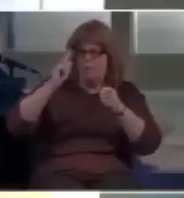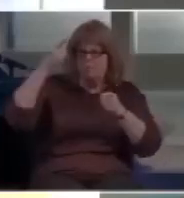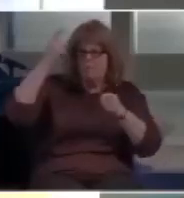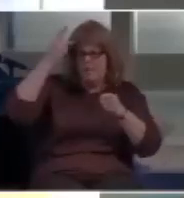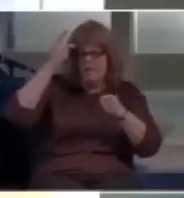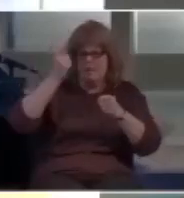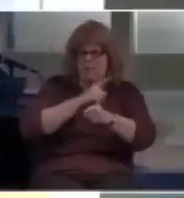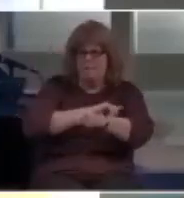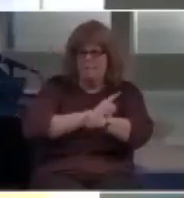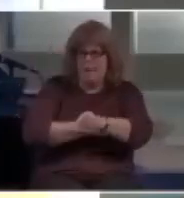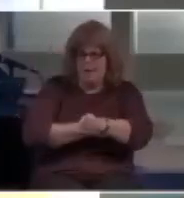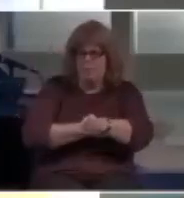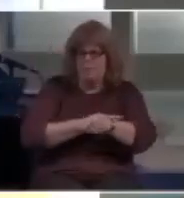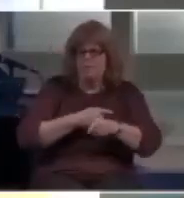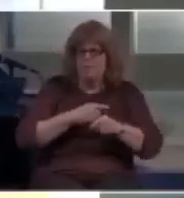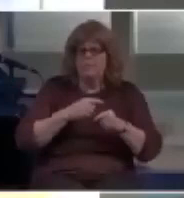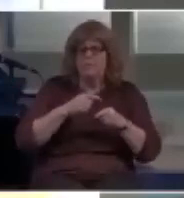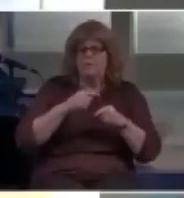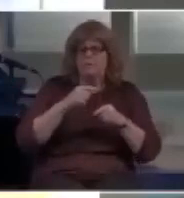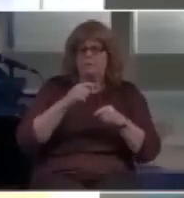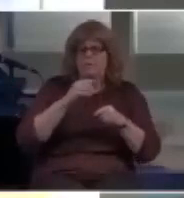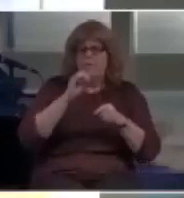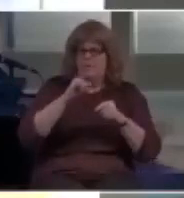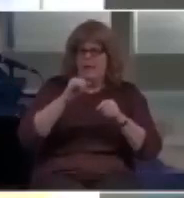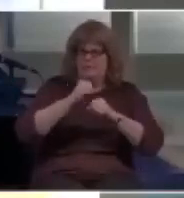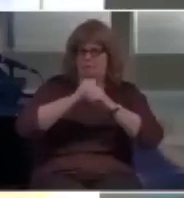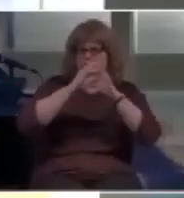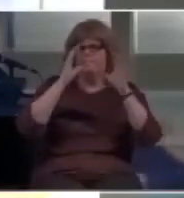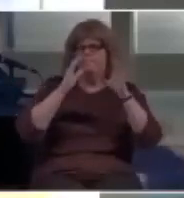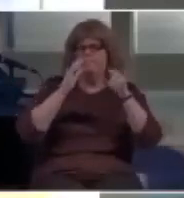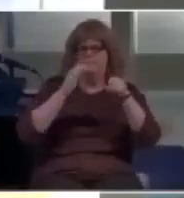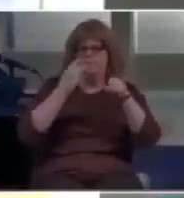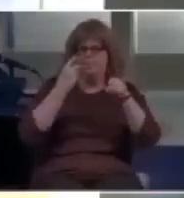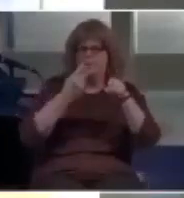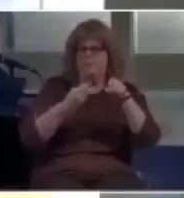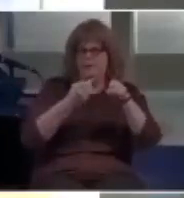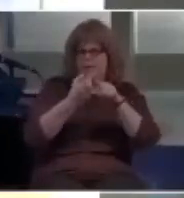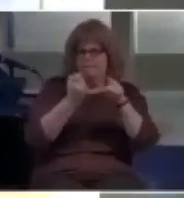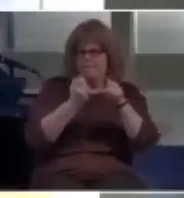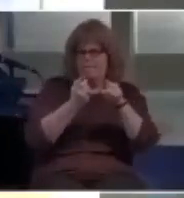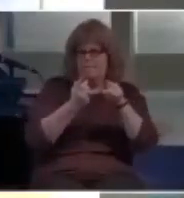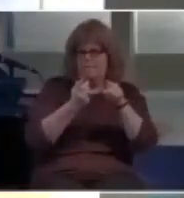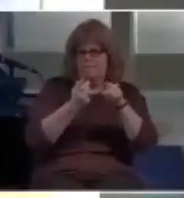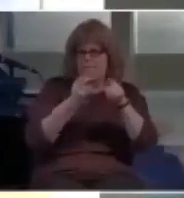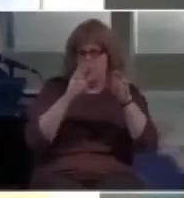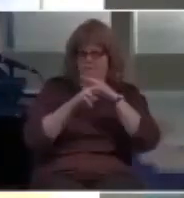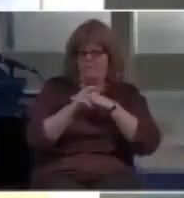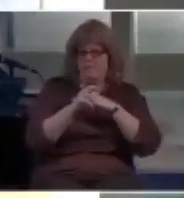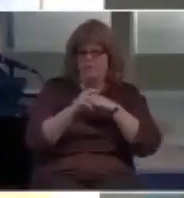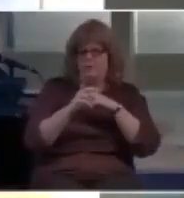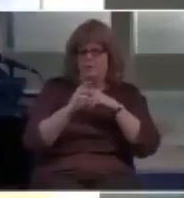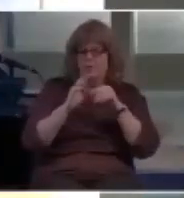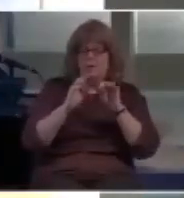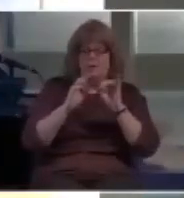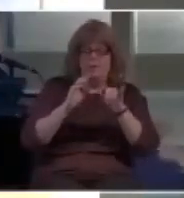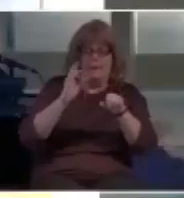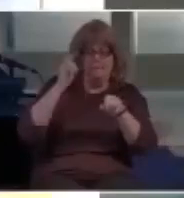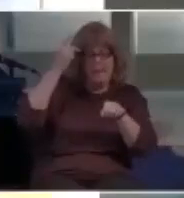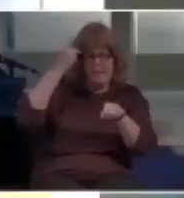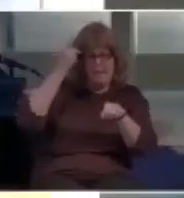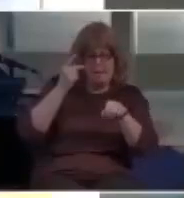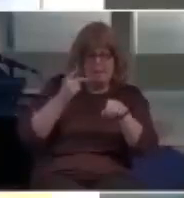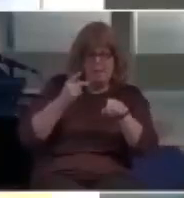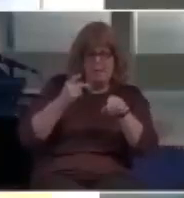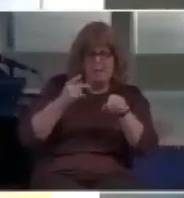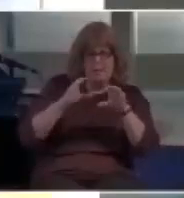dominating political force. And that's the picture that we have drawn for us. Now, this political force is, of